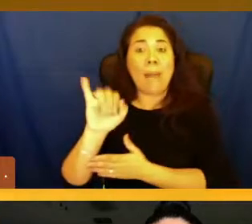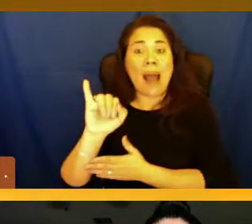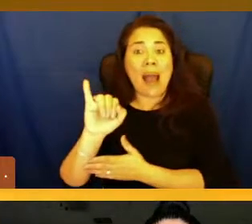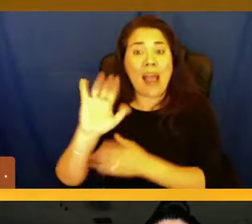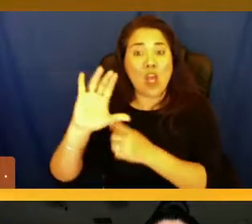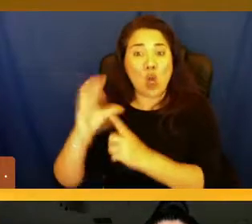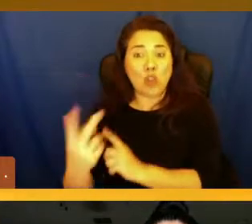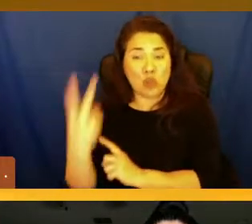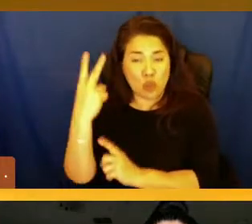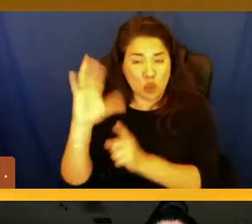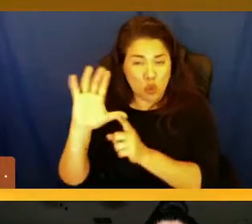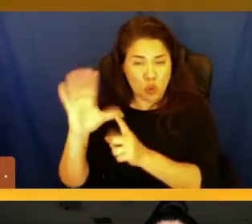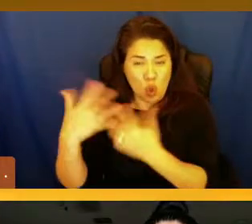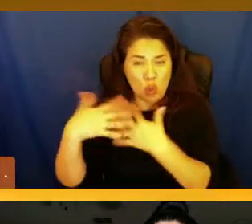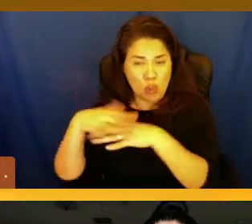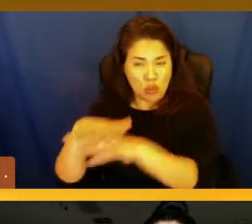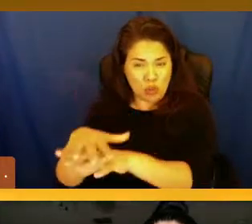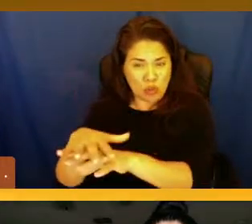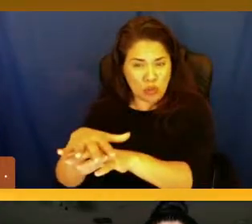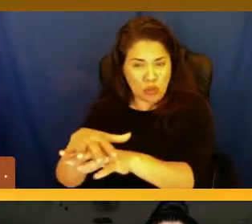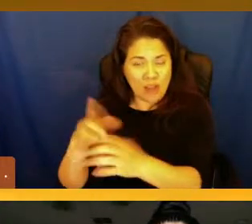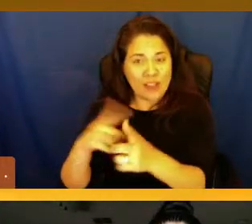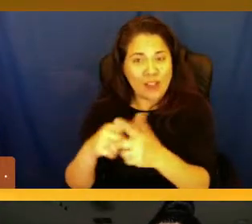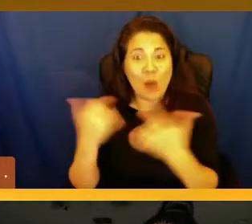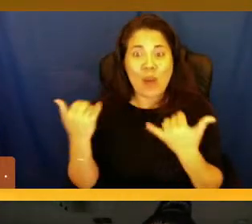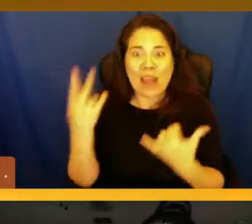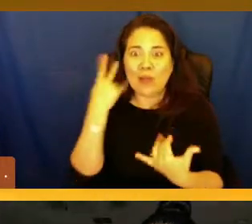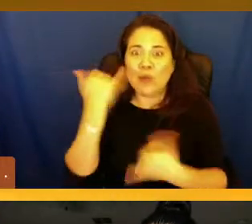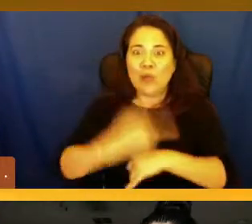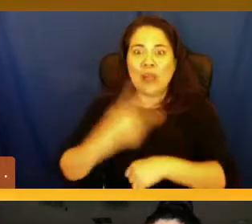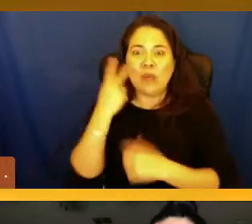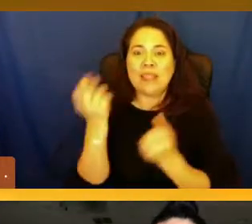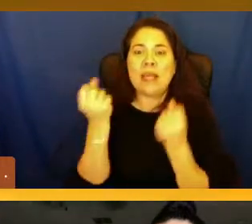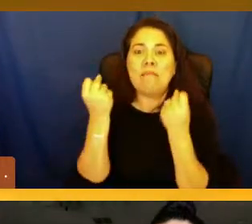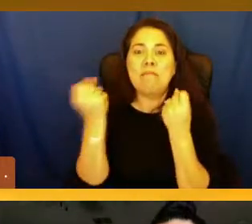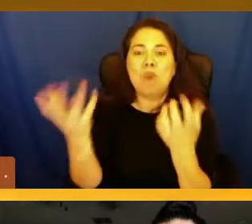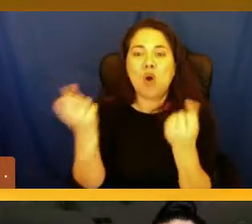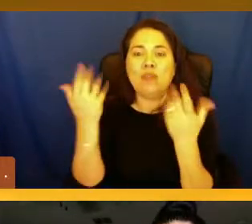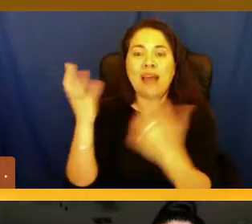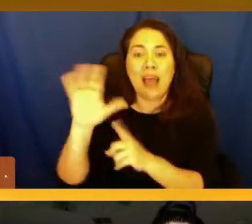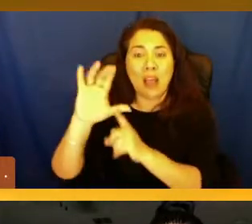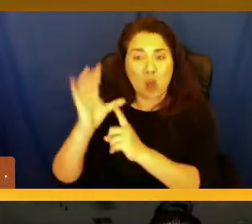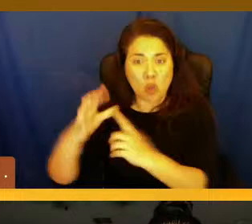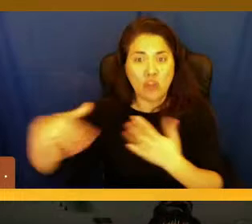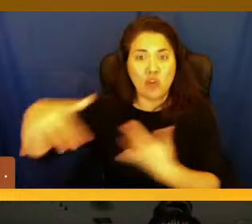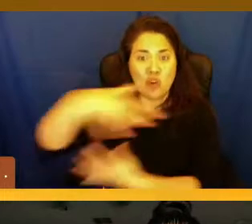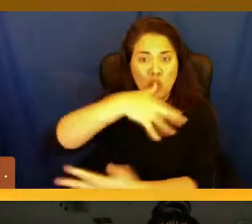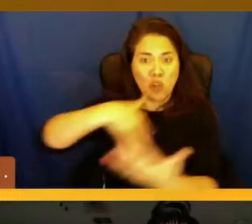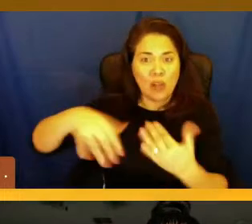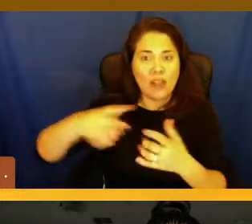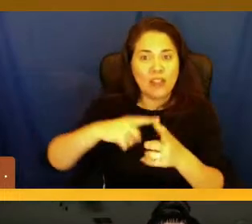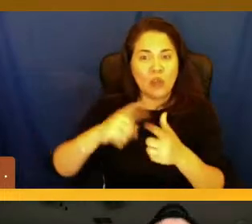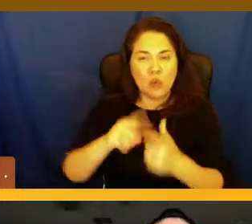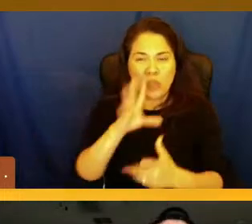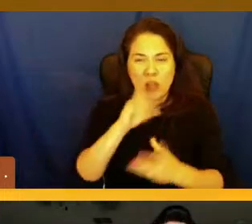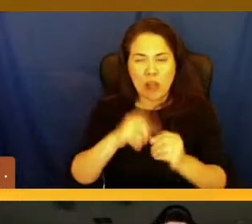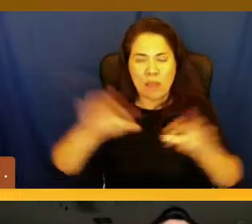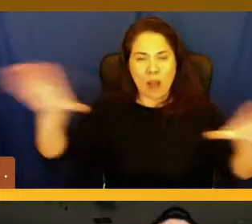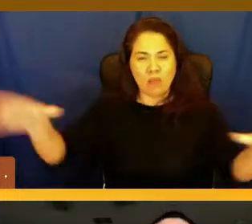living very much in a multicultural society. And so when we talk about decolonizing,